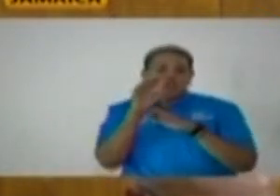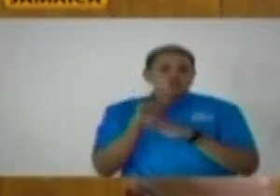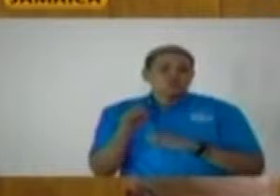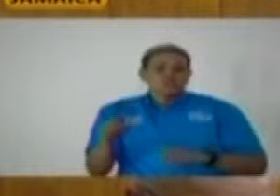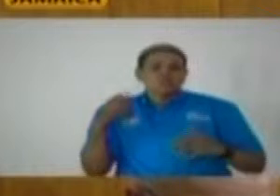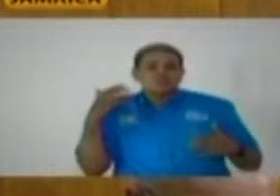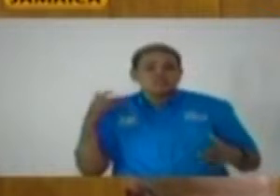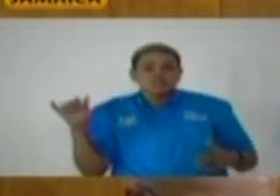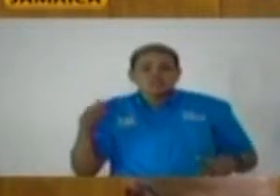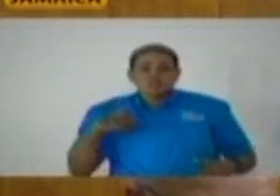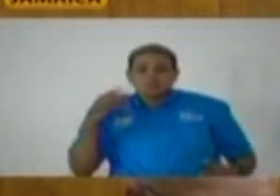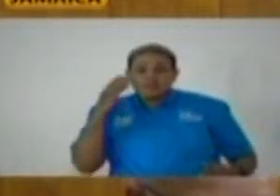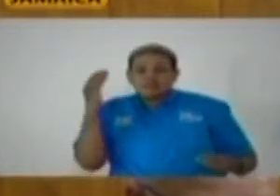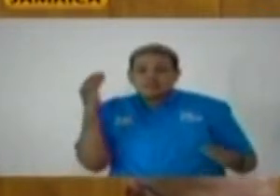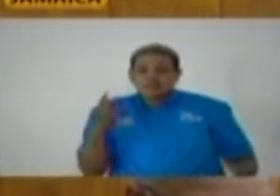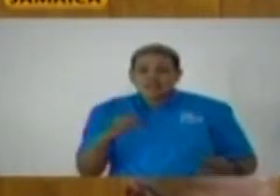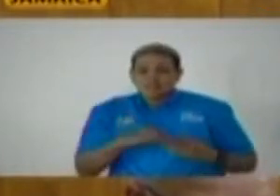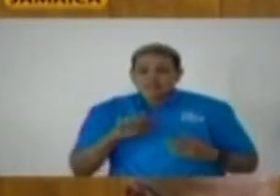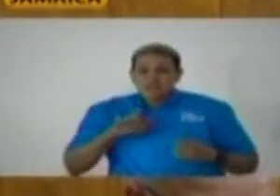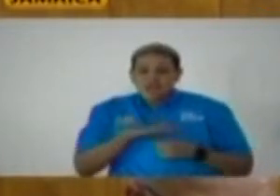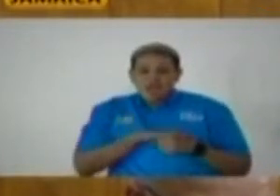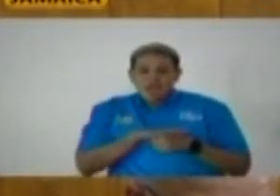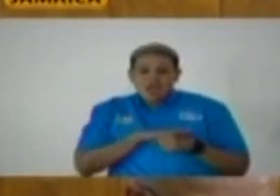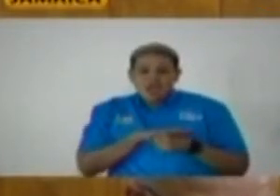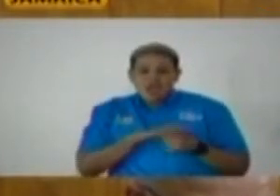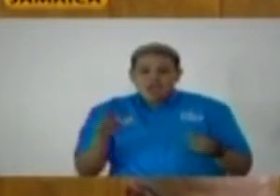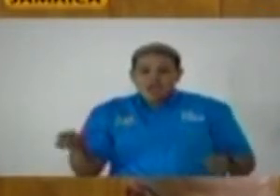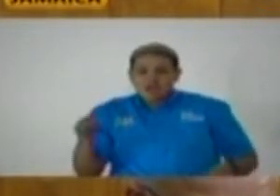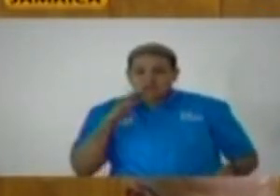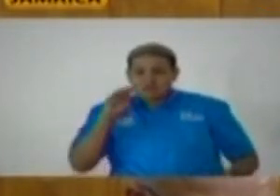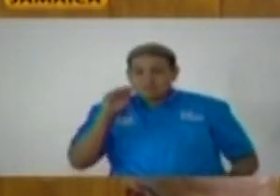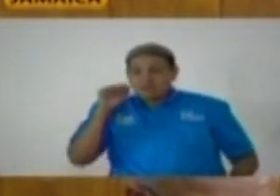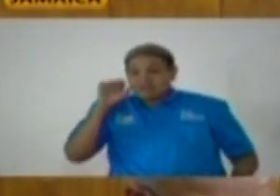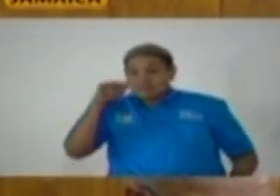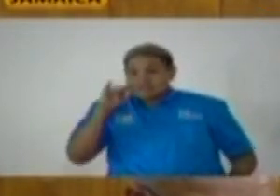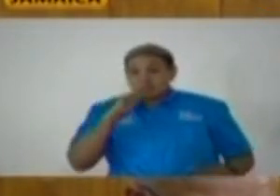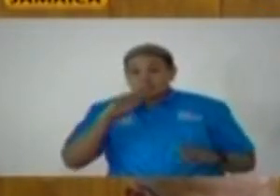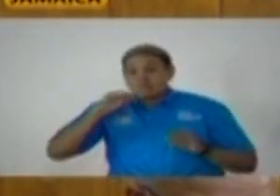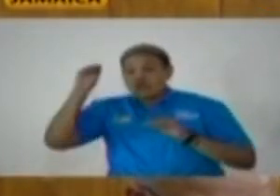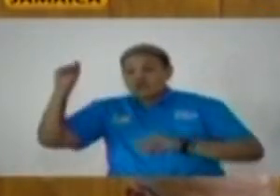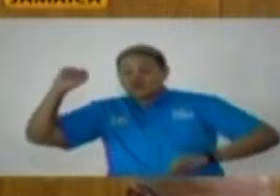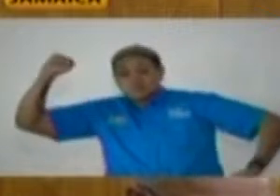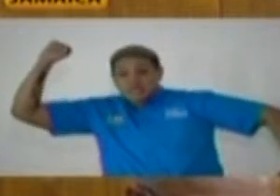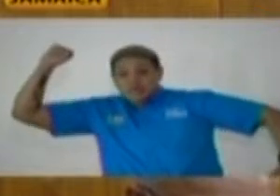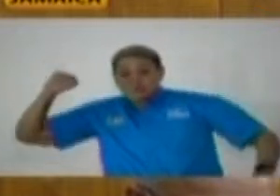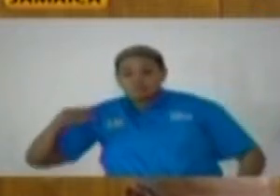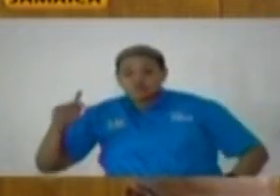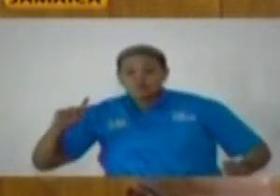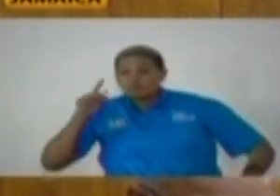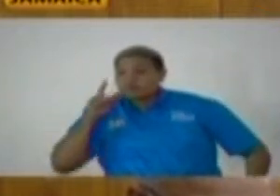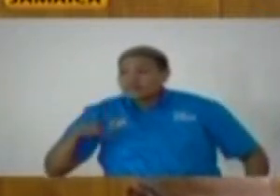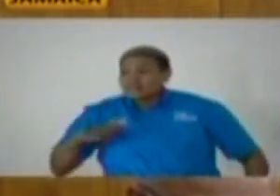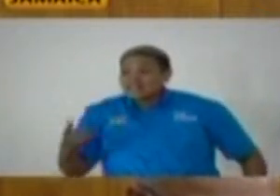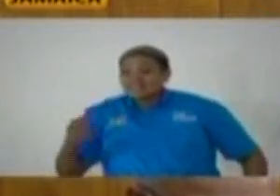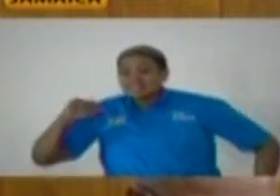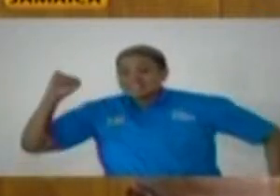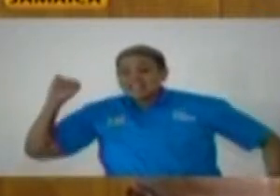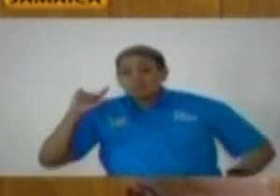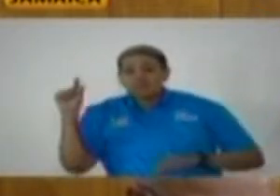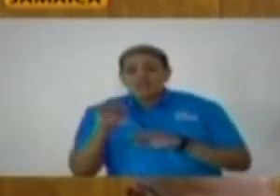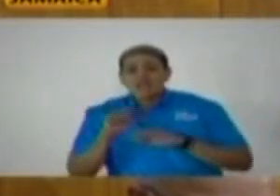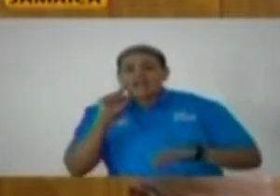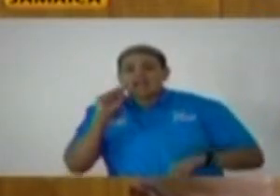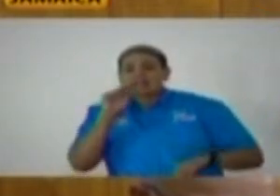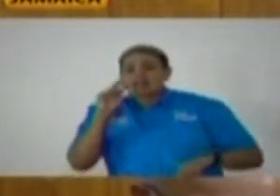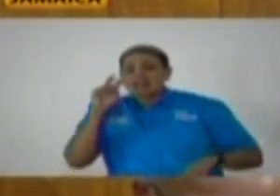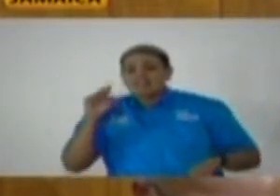that. Similarly, I'll tell you, in my constituency, the mass camp has moved to the stadium. So the people who live in Stadium Gardens,